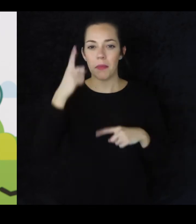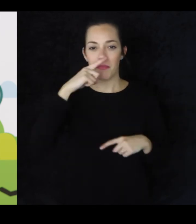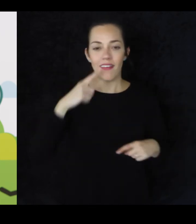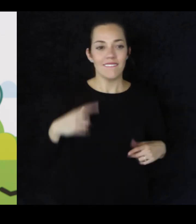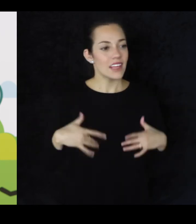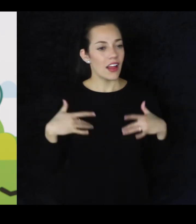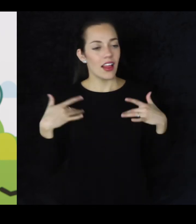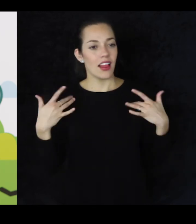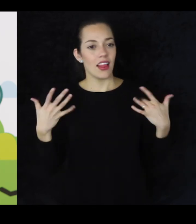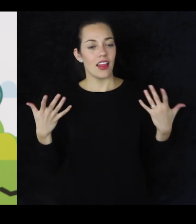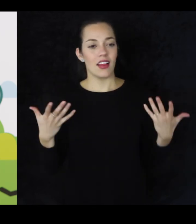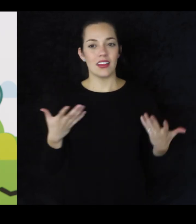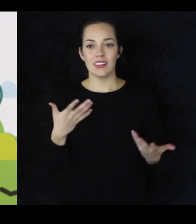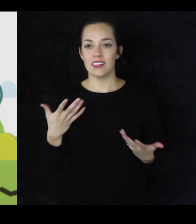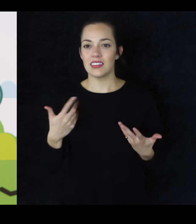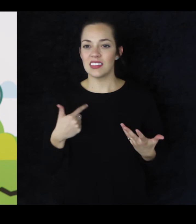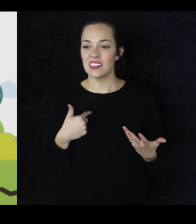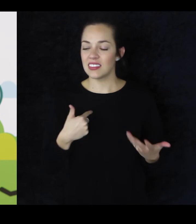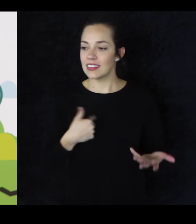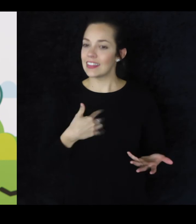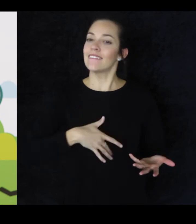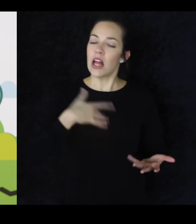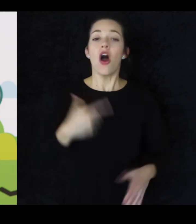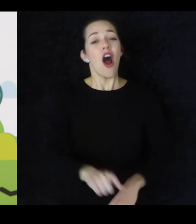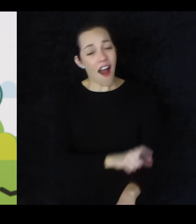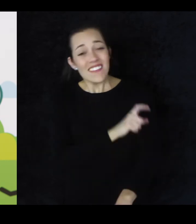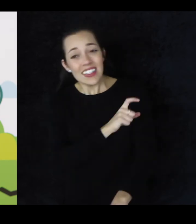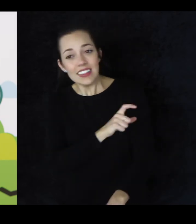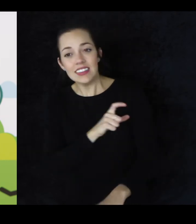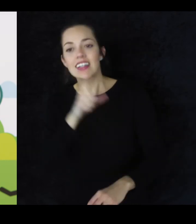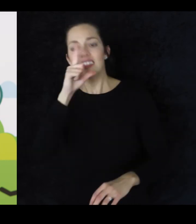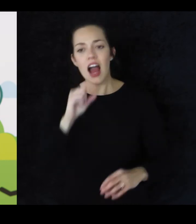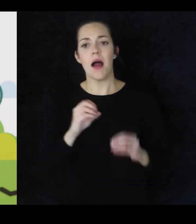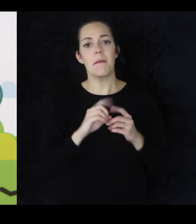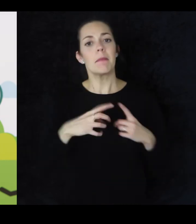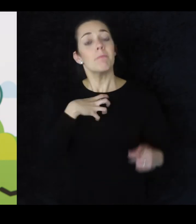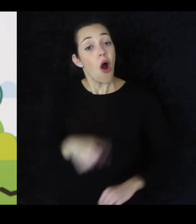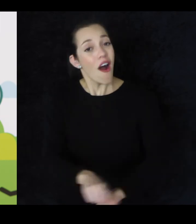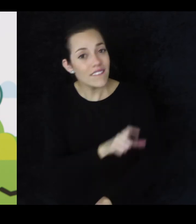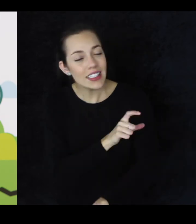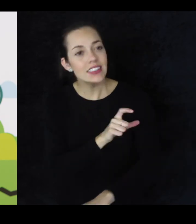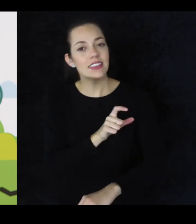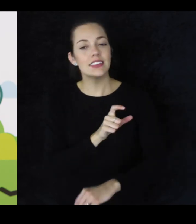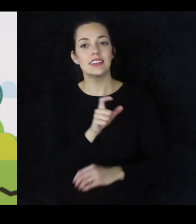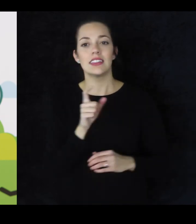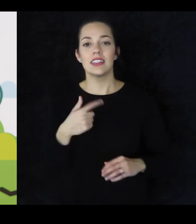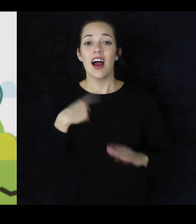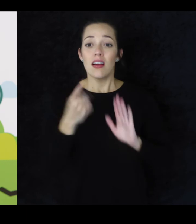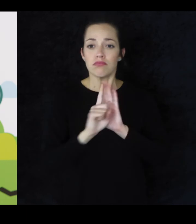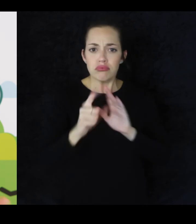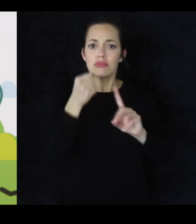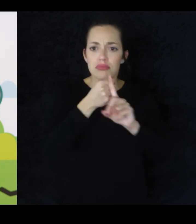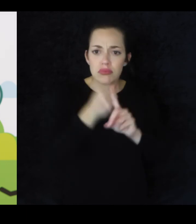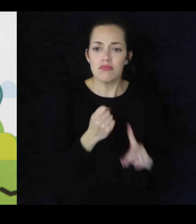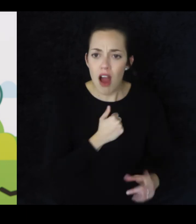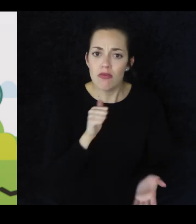people. And so that gives me confidence to have more confidence to speak up for my rights or